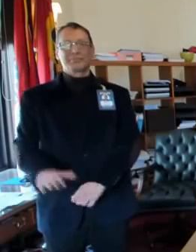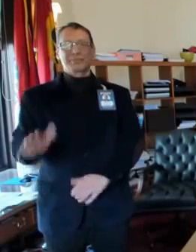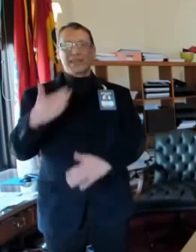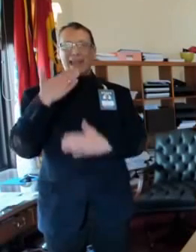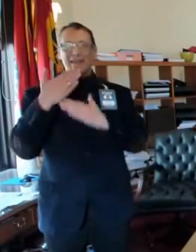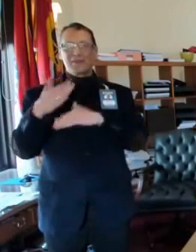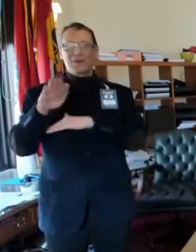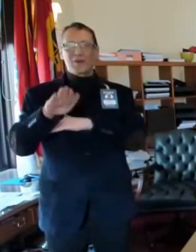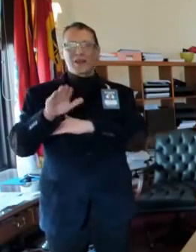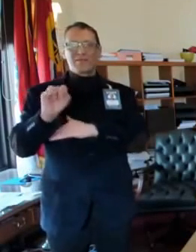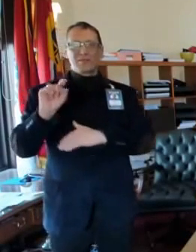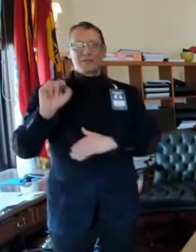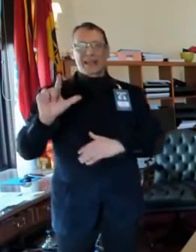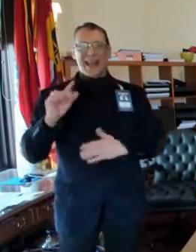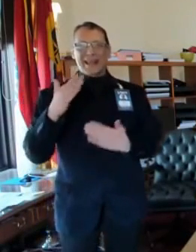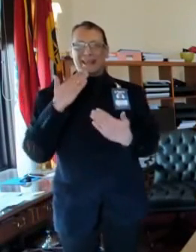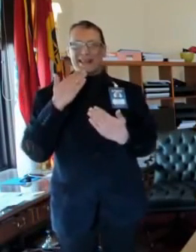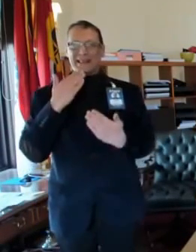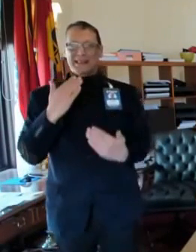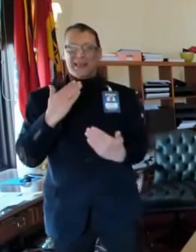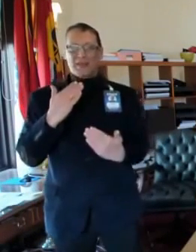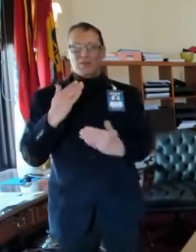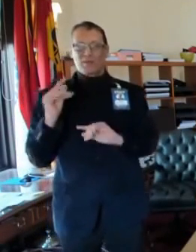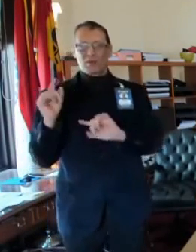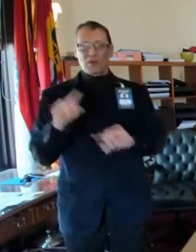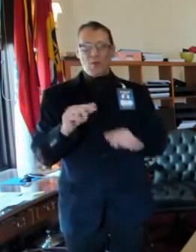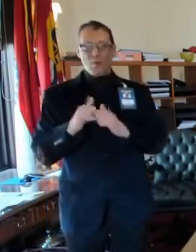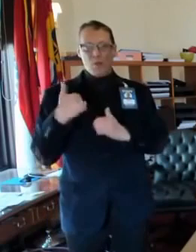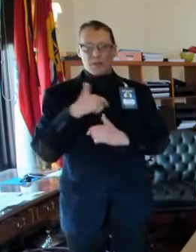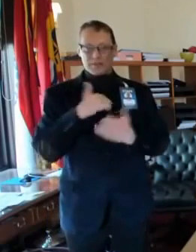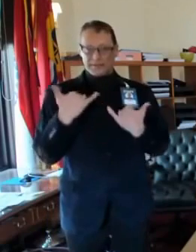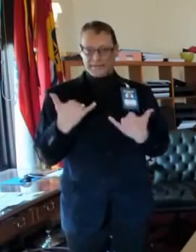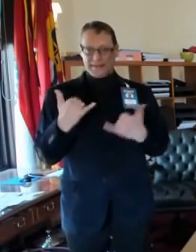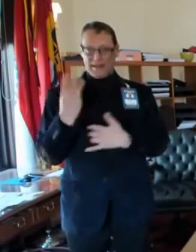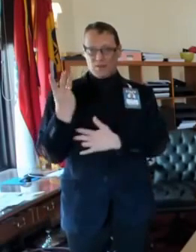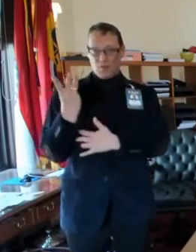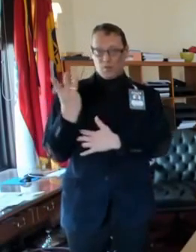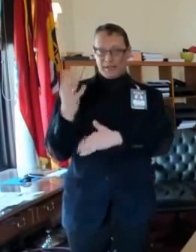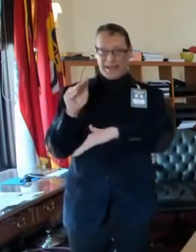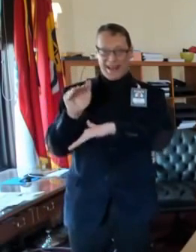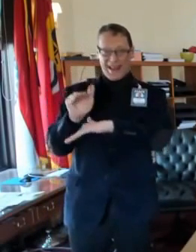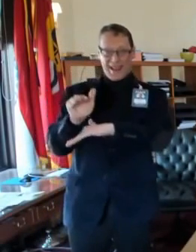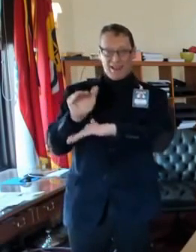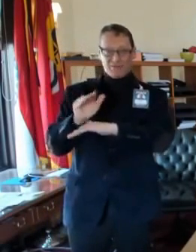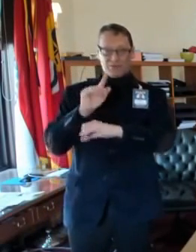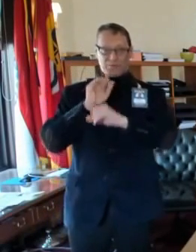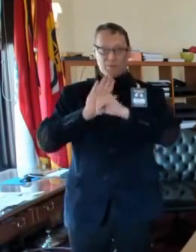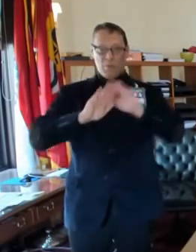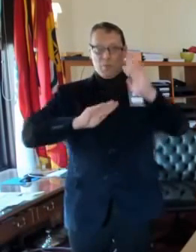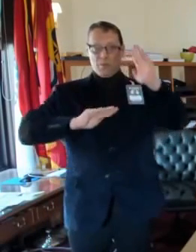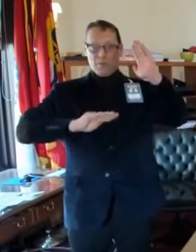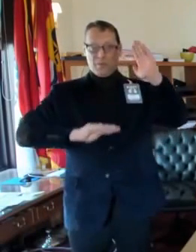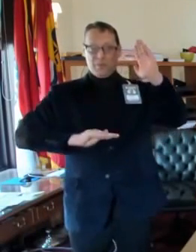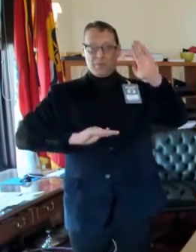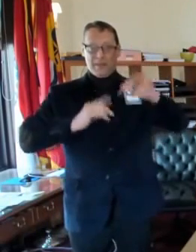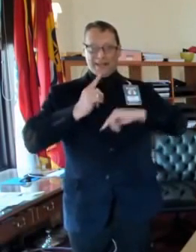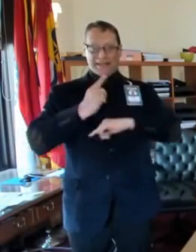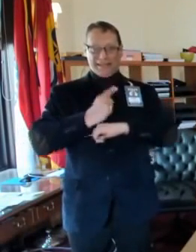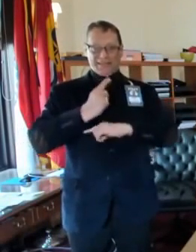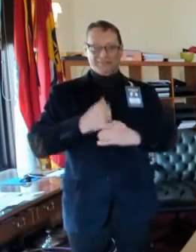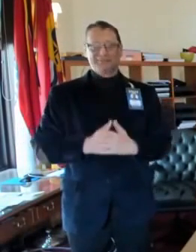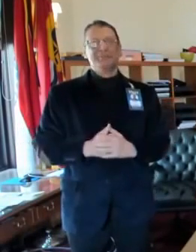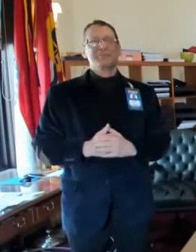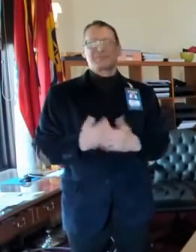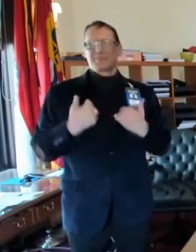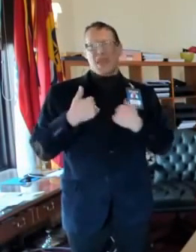Good afternoon, St. Louis. Thank you for being with us here on a Wednesday afternoon on Inauguration Day. We've got